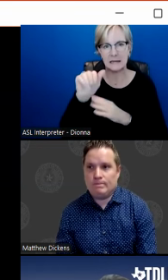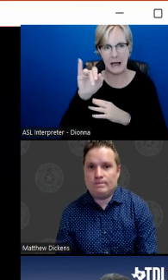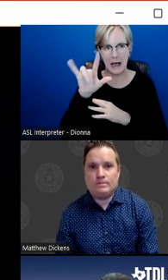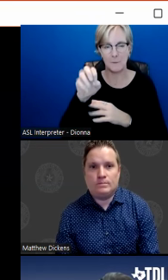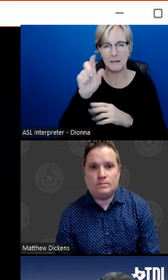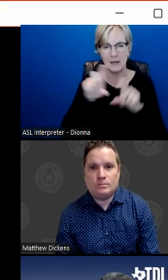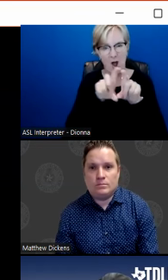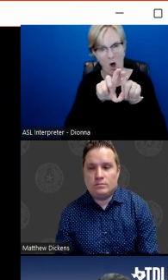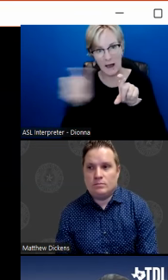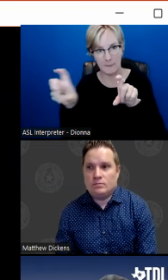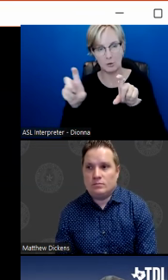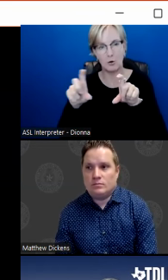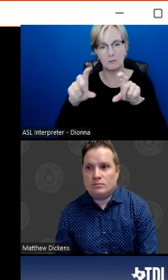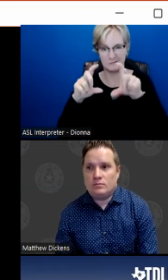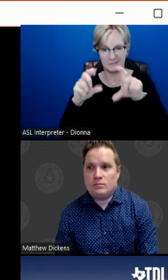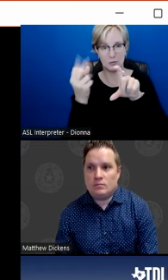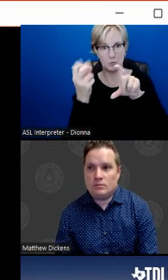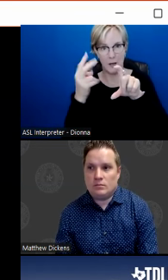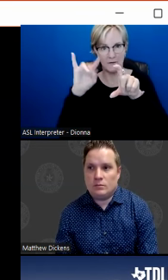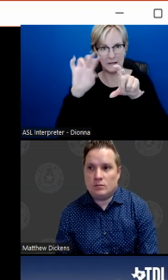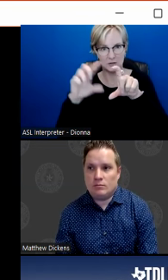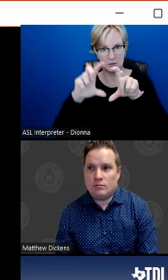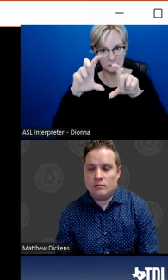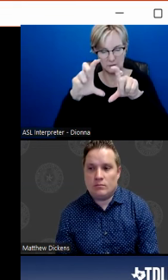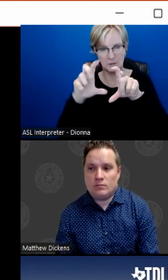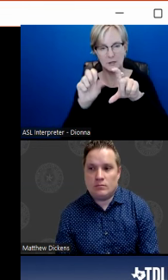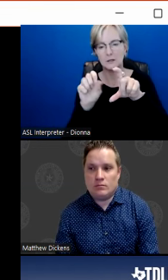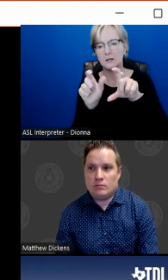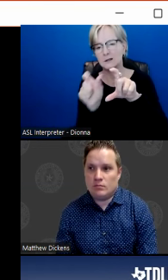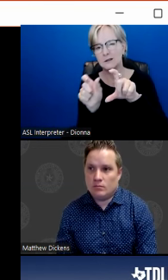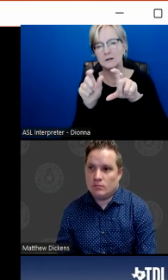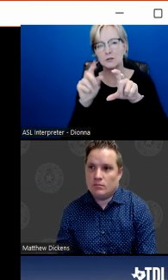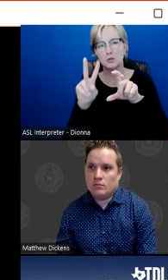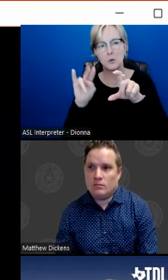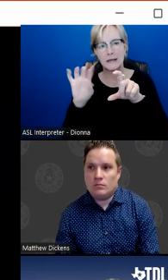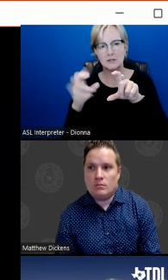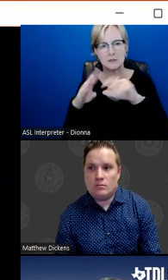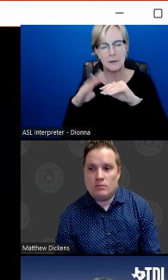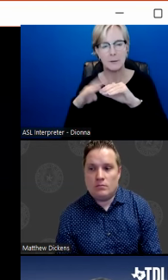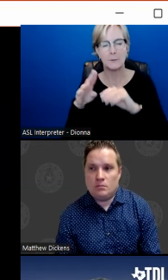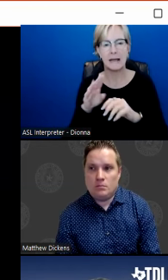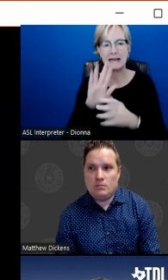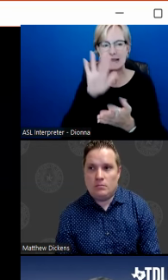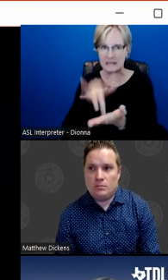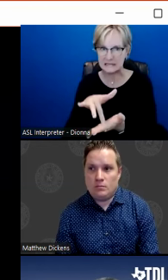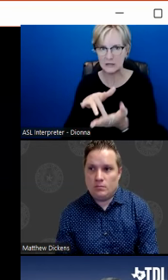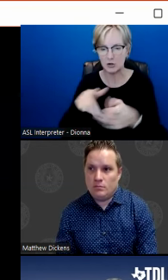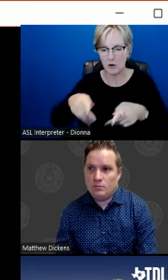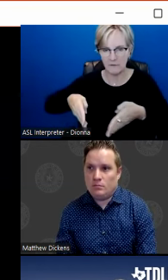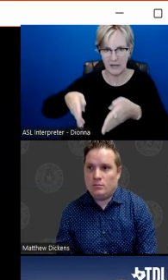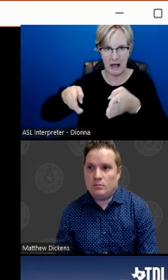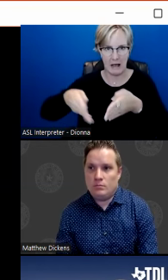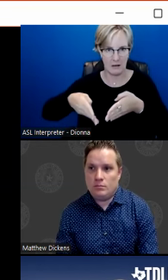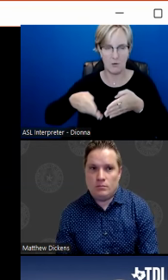letters with a height of 12 inches, stroke of 2 inches minimum, and centered on the aisle. This doesn't distinguish the direction